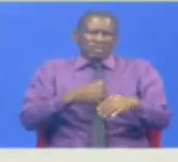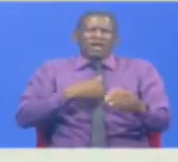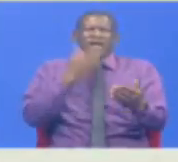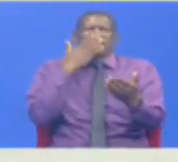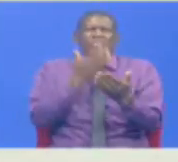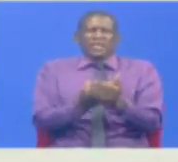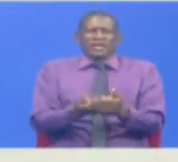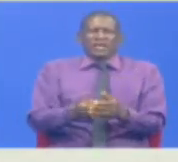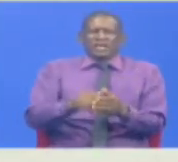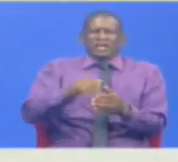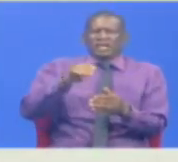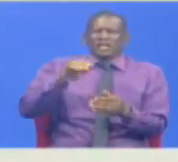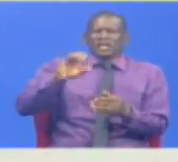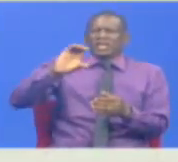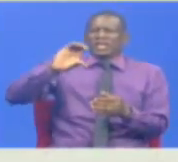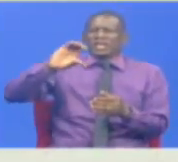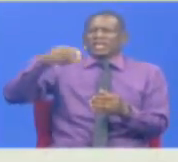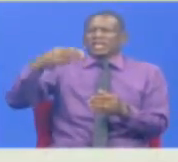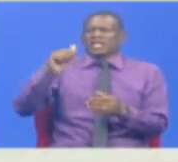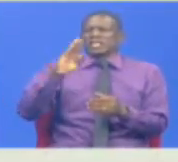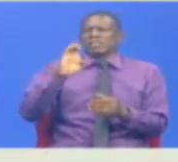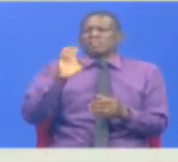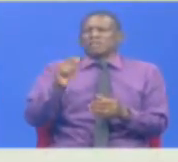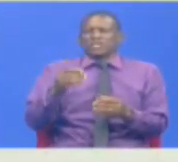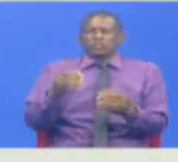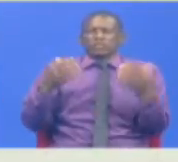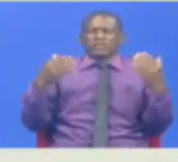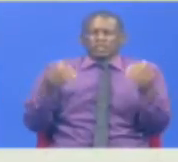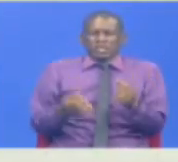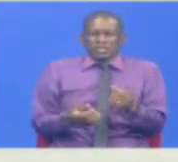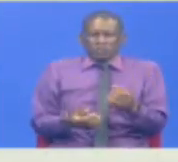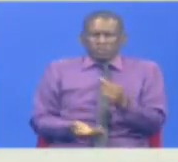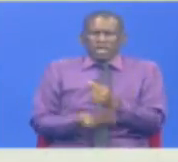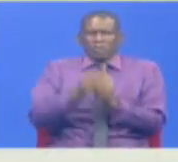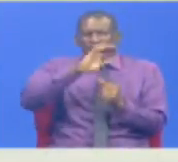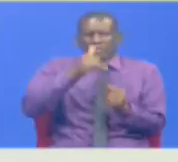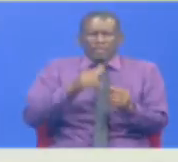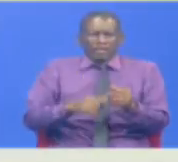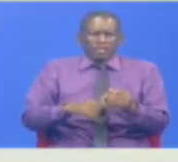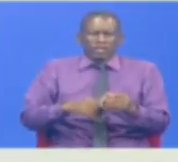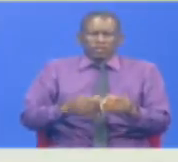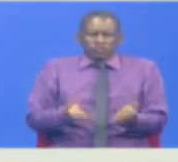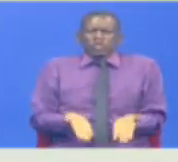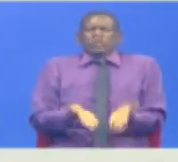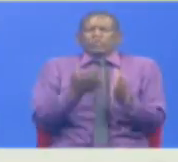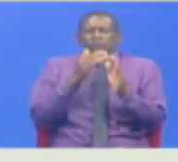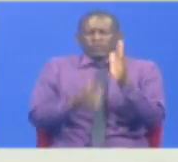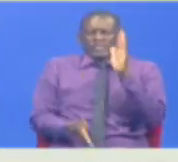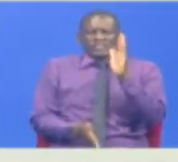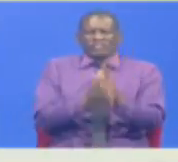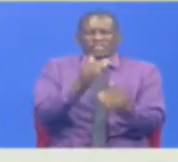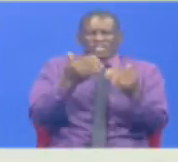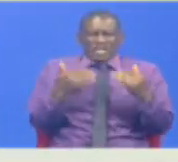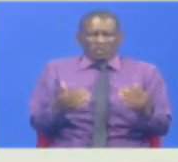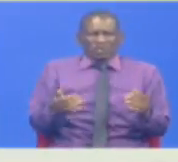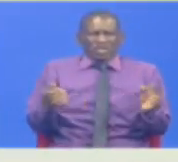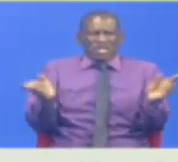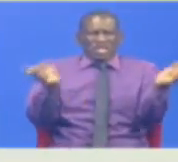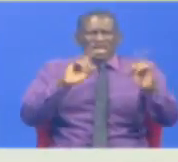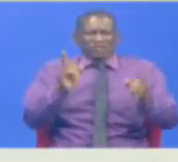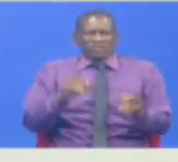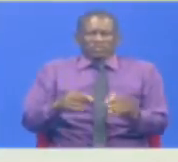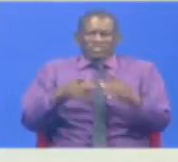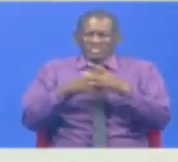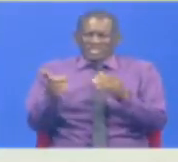Beatrice Chebet tu huwa tunasaidiana na yeye kwa mambo na speed. Tu kama yeye sasa baada ya graduate kwa road races,